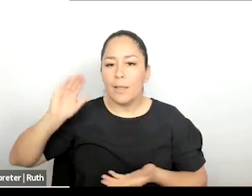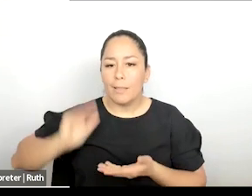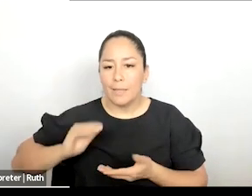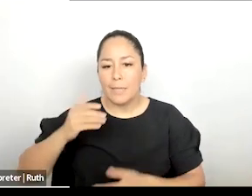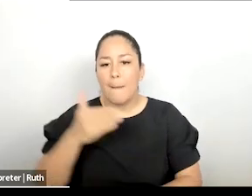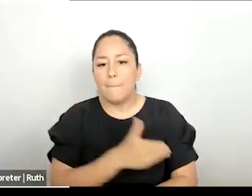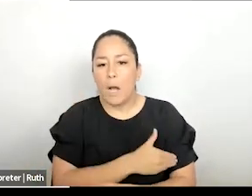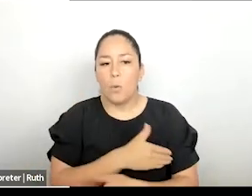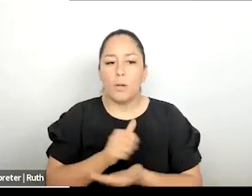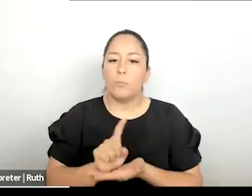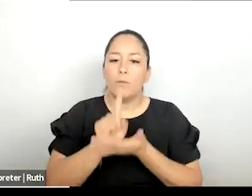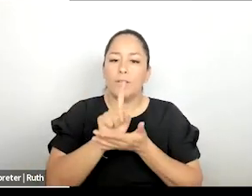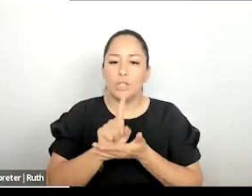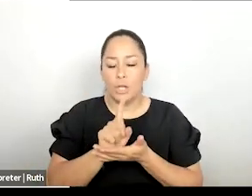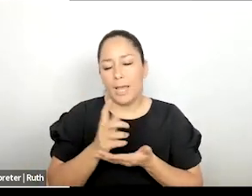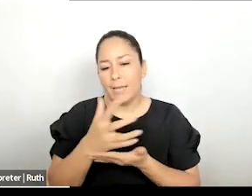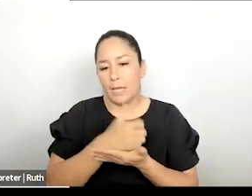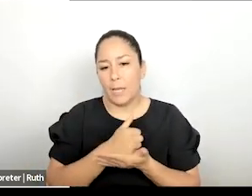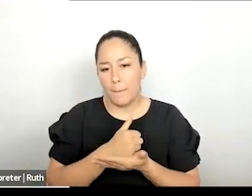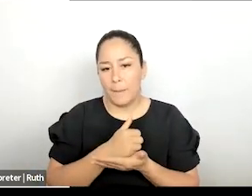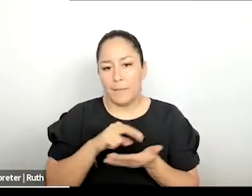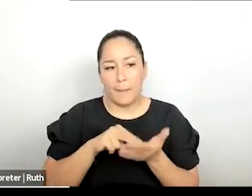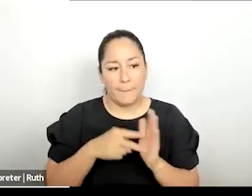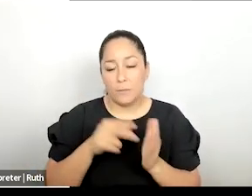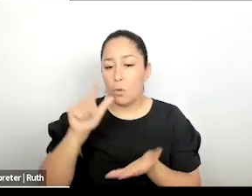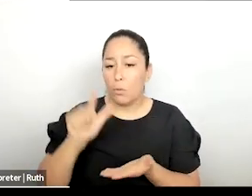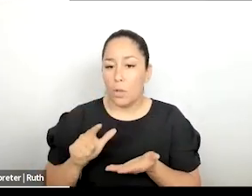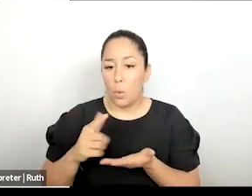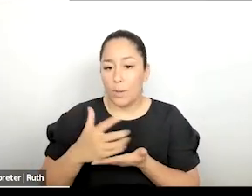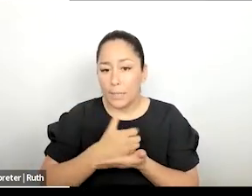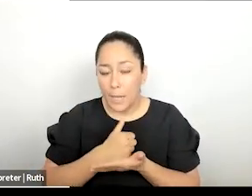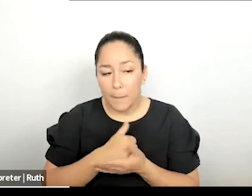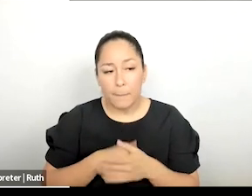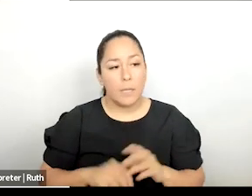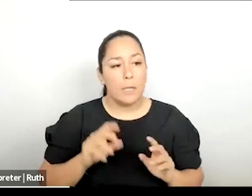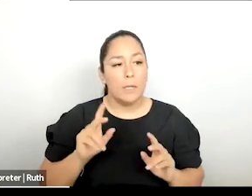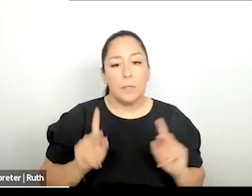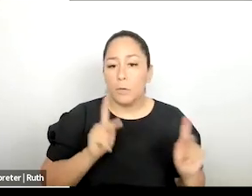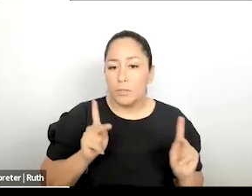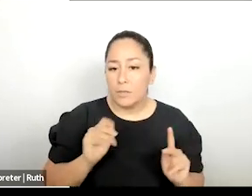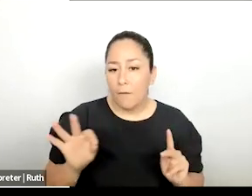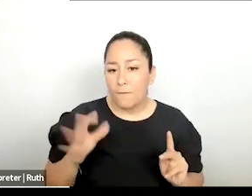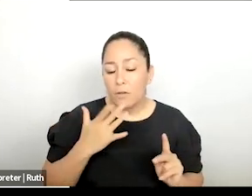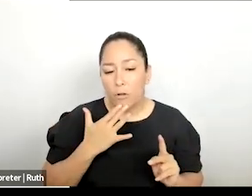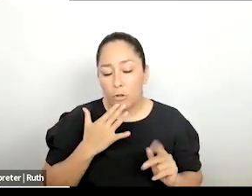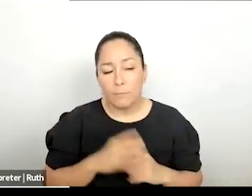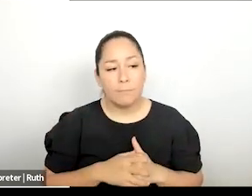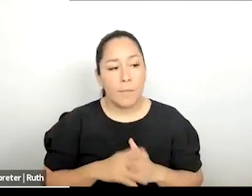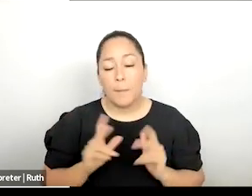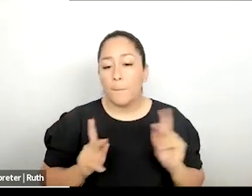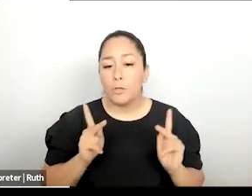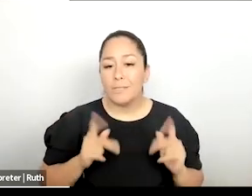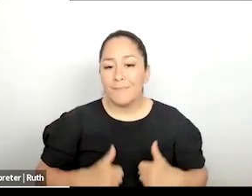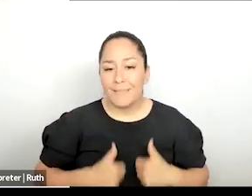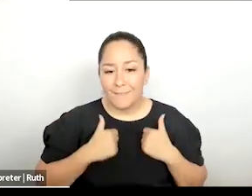income. And so for us, that means persons who are living on low income, persons of color, and persons with lived experience of the